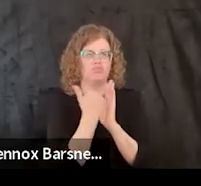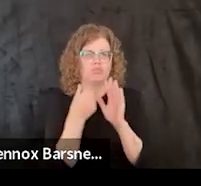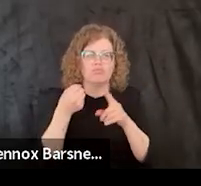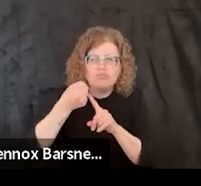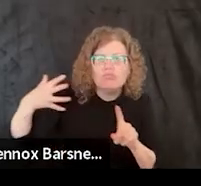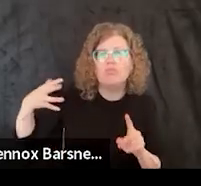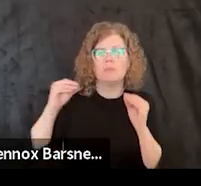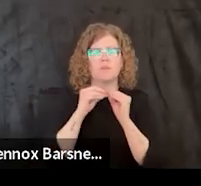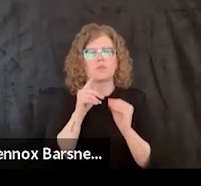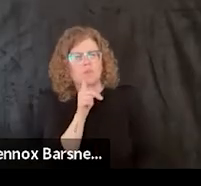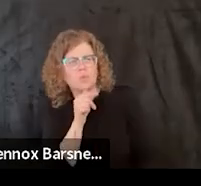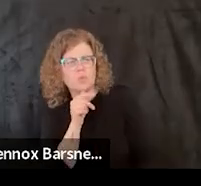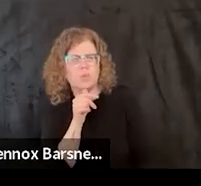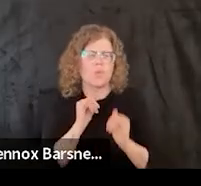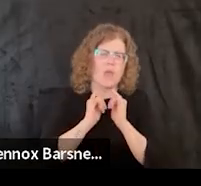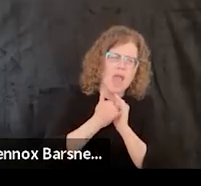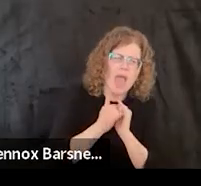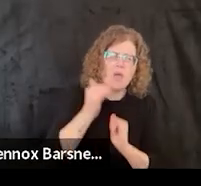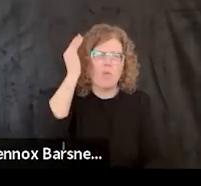of the application.